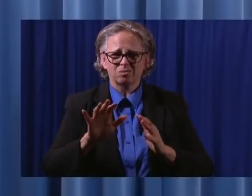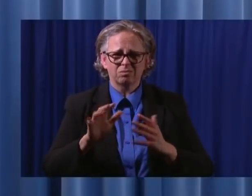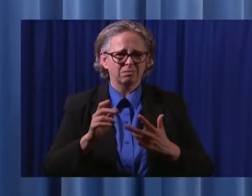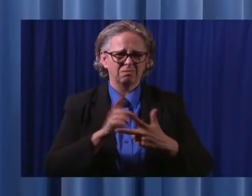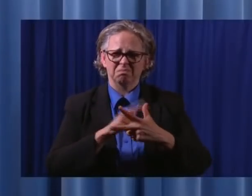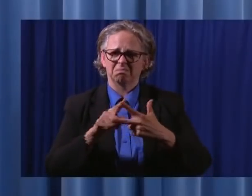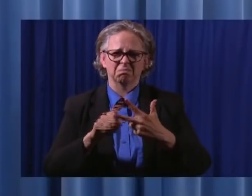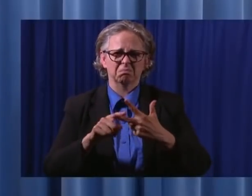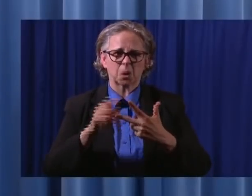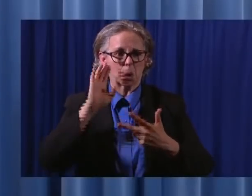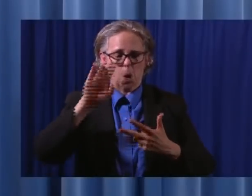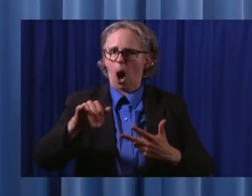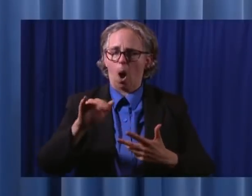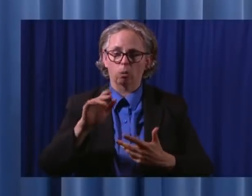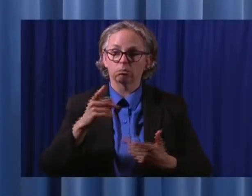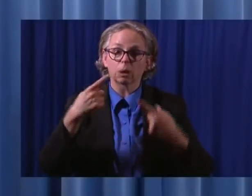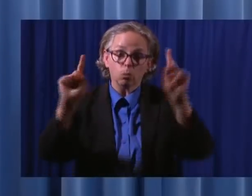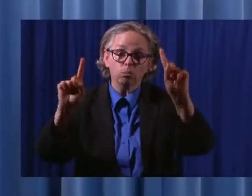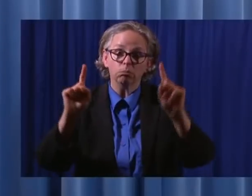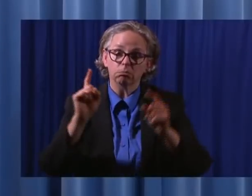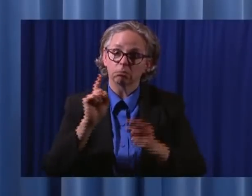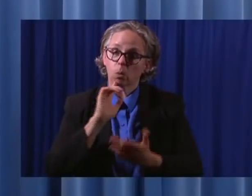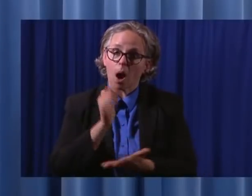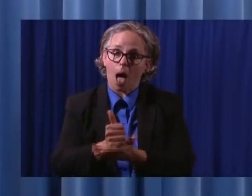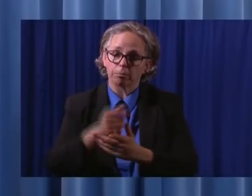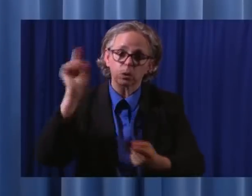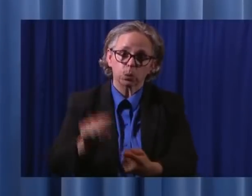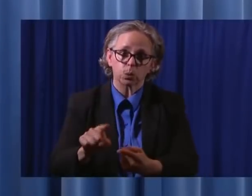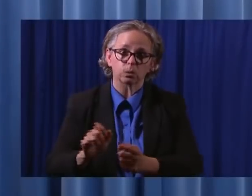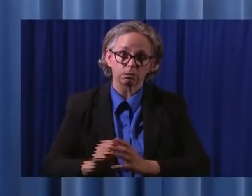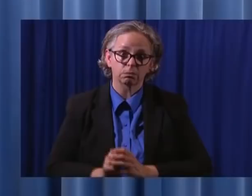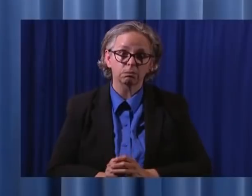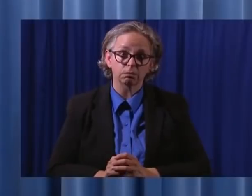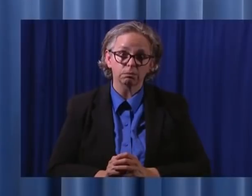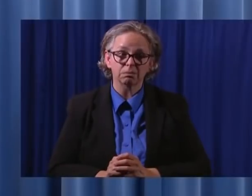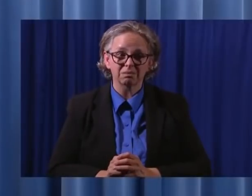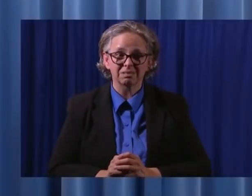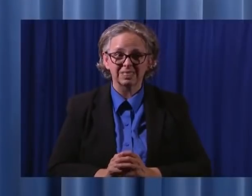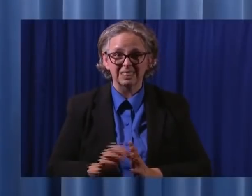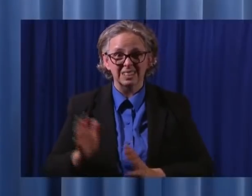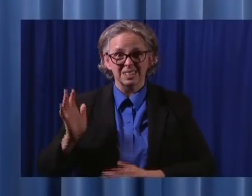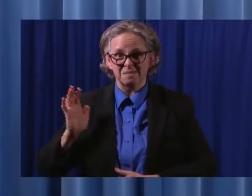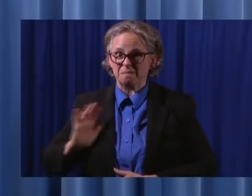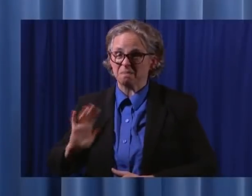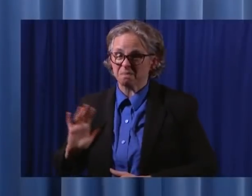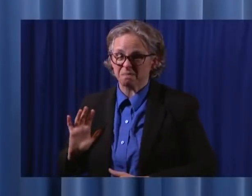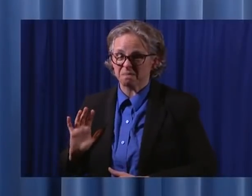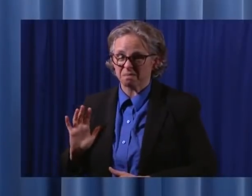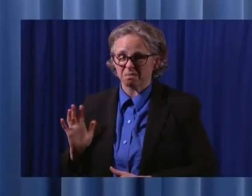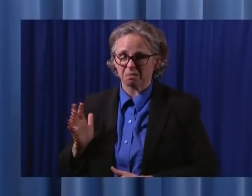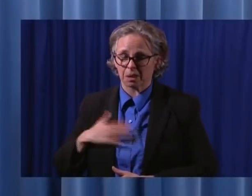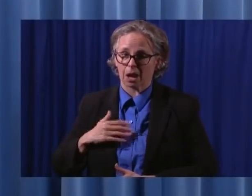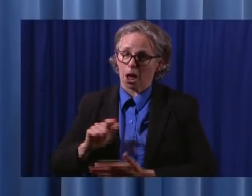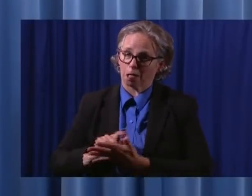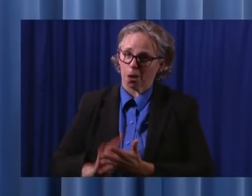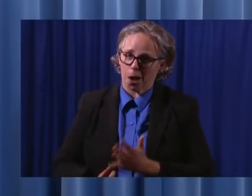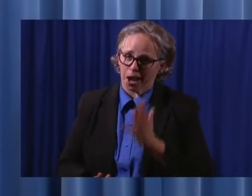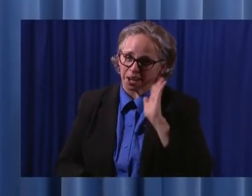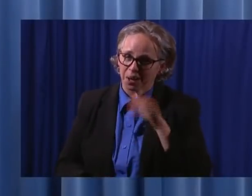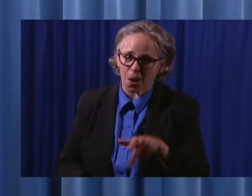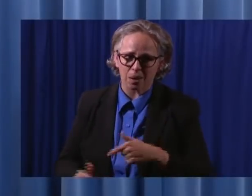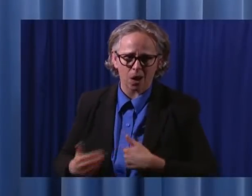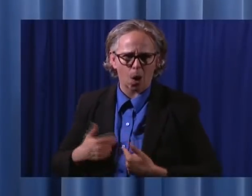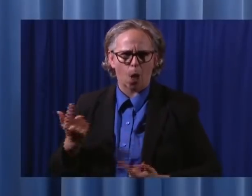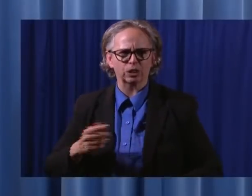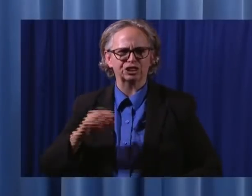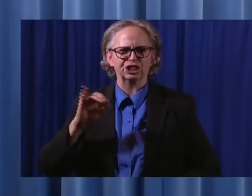we can do. So as we used to say when I was a prosecutor, the jury's still deliberating. The jury's still out. We don't have an answer